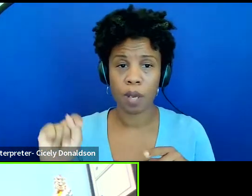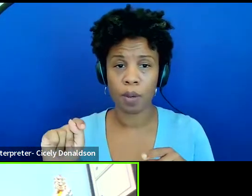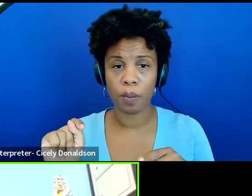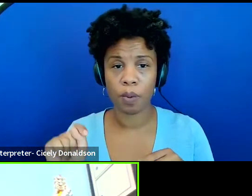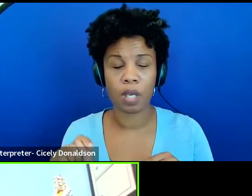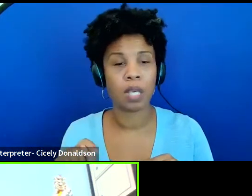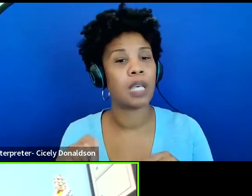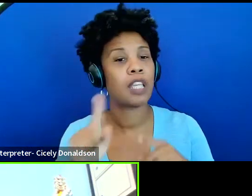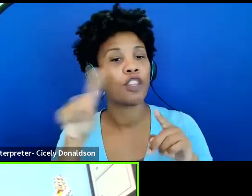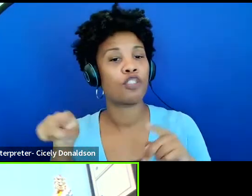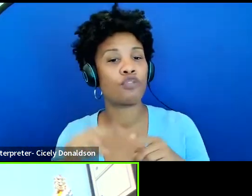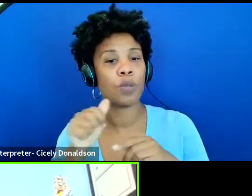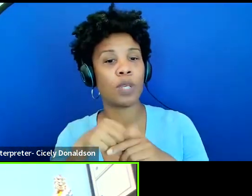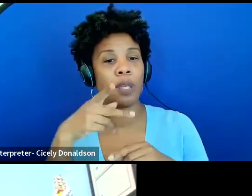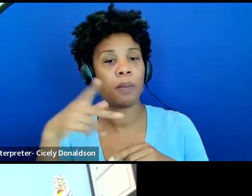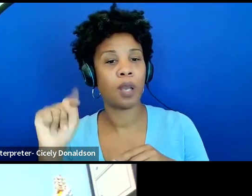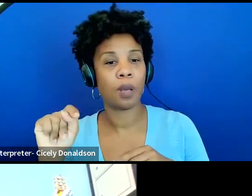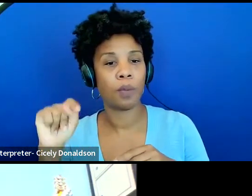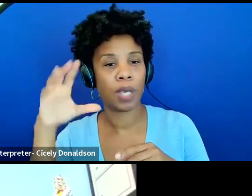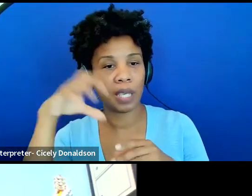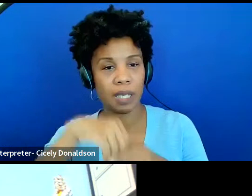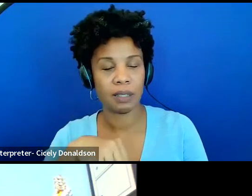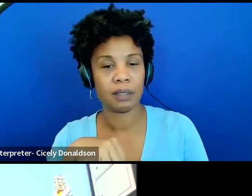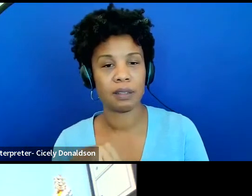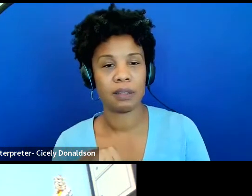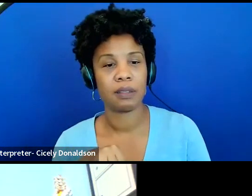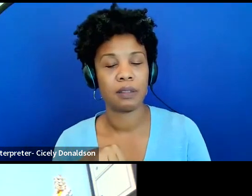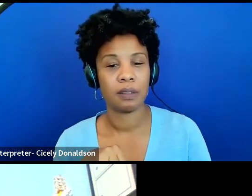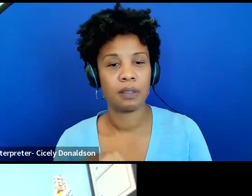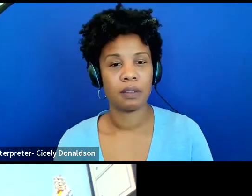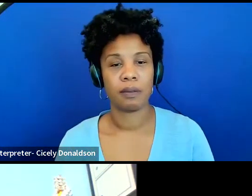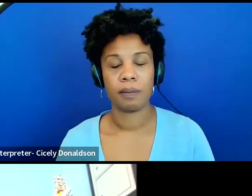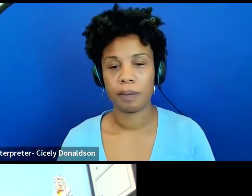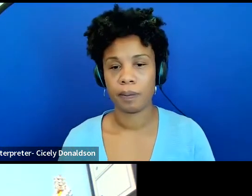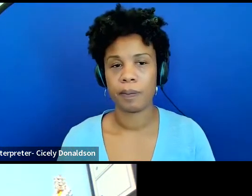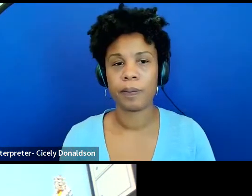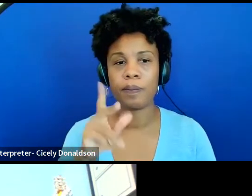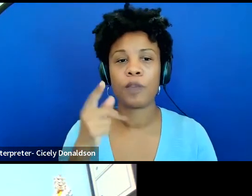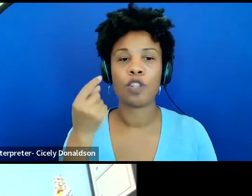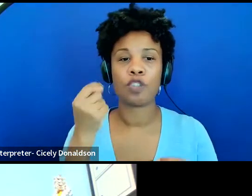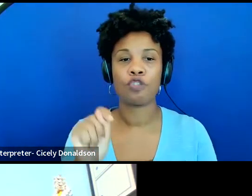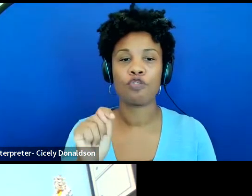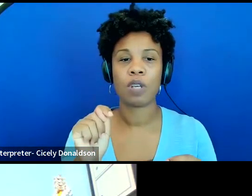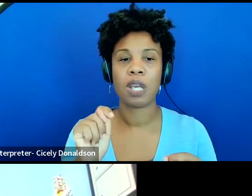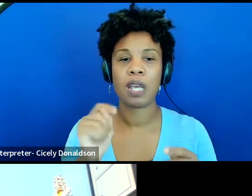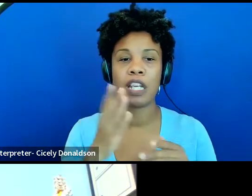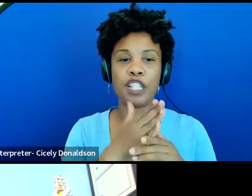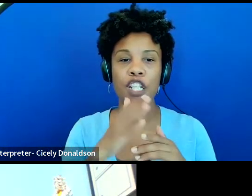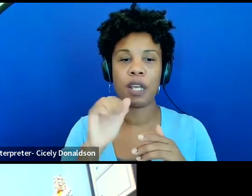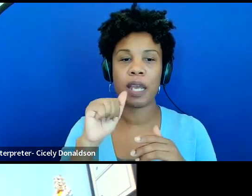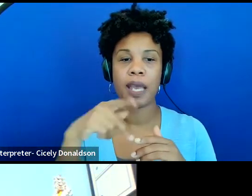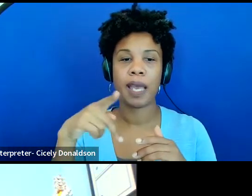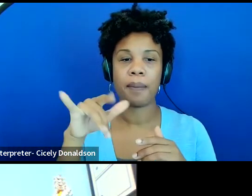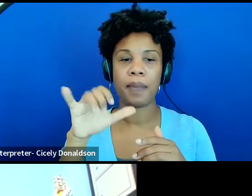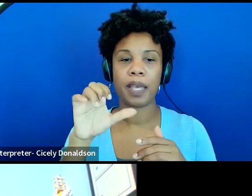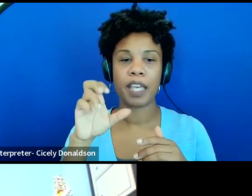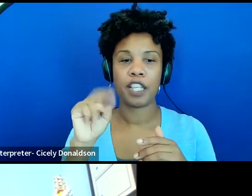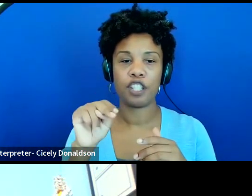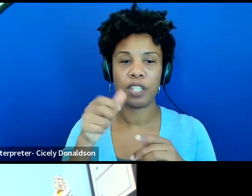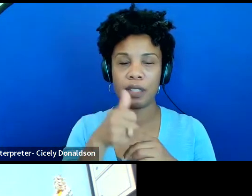has a PowerPoint in it. All right, try sharing the application itself instead of the